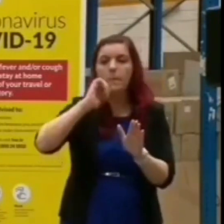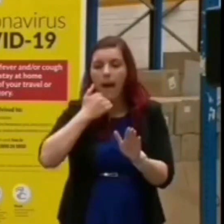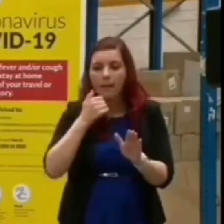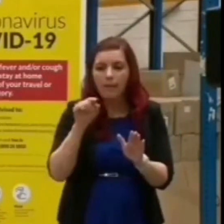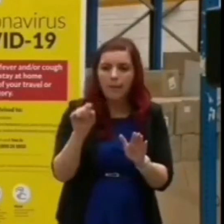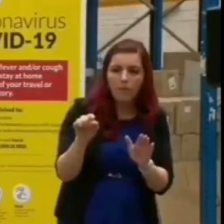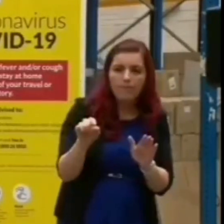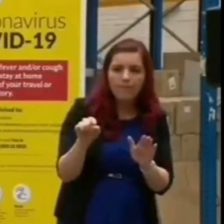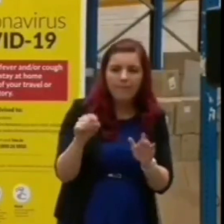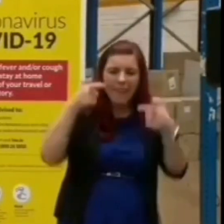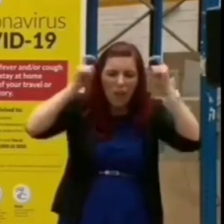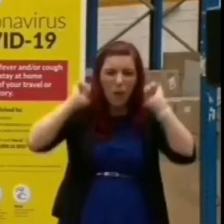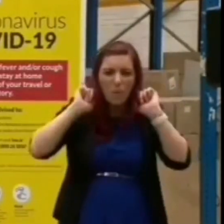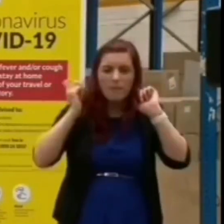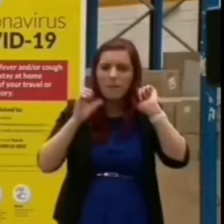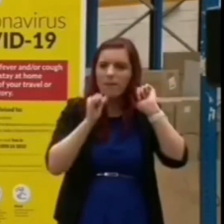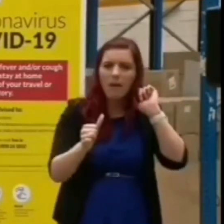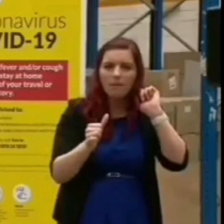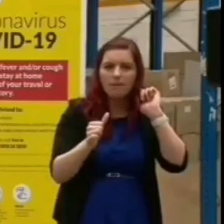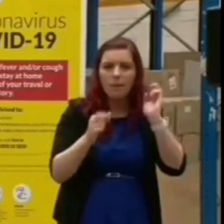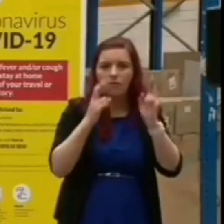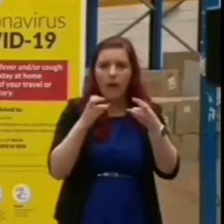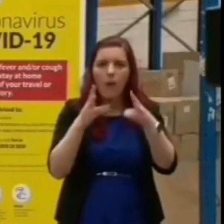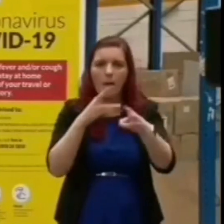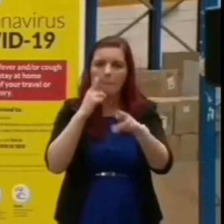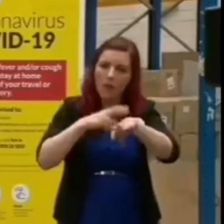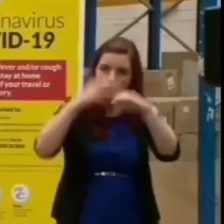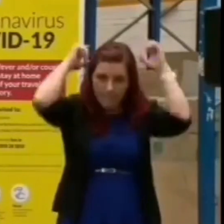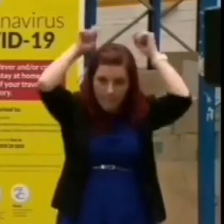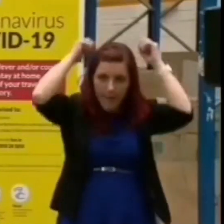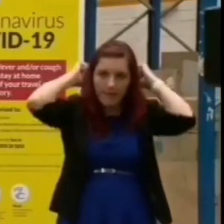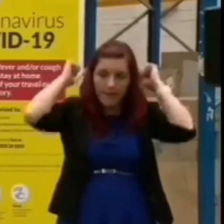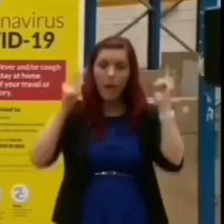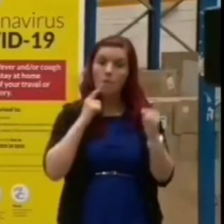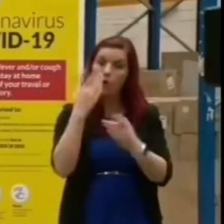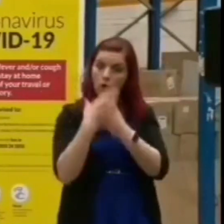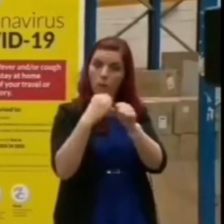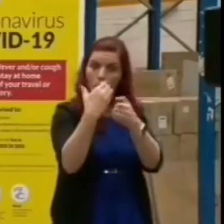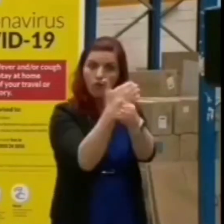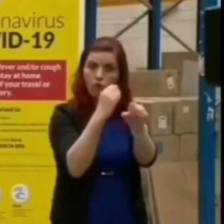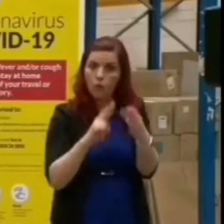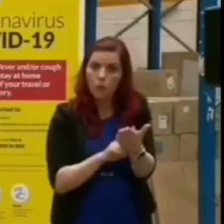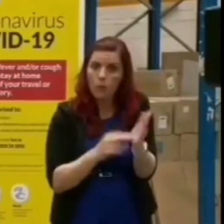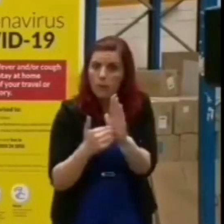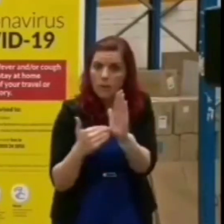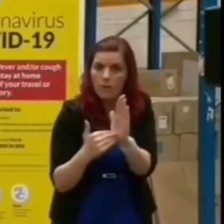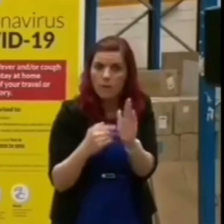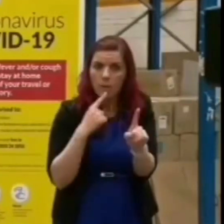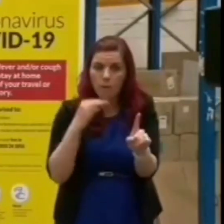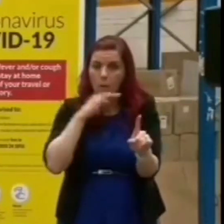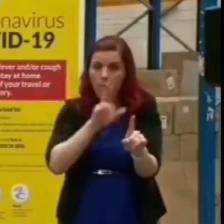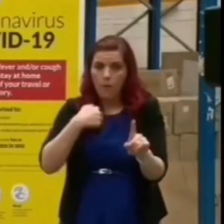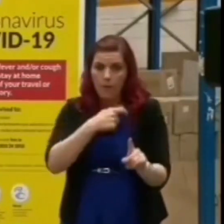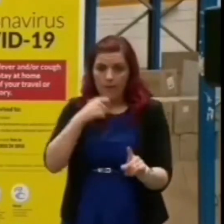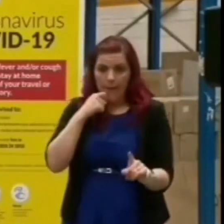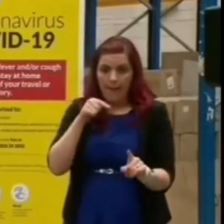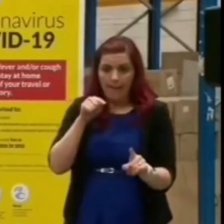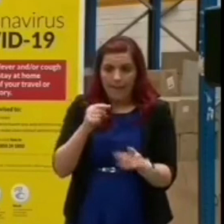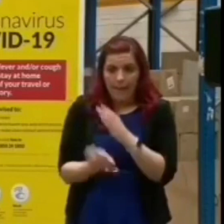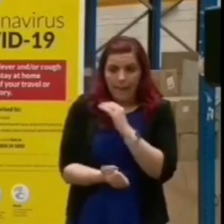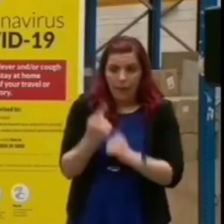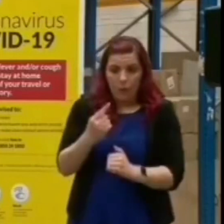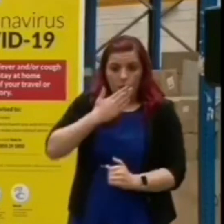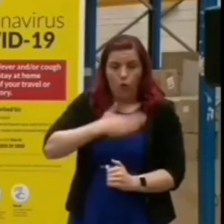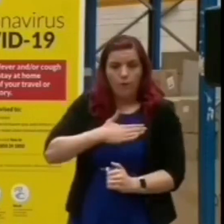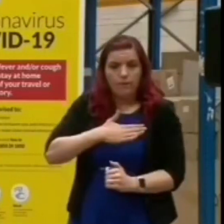because the ear loops are not our preferred method. But there are healthcare systems that do use these masks, so it's really important for us to say that that